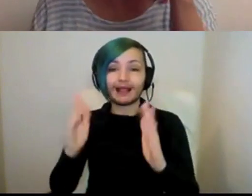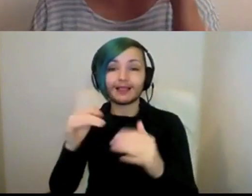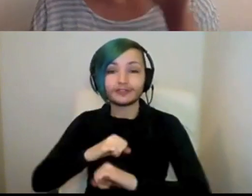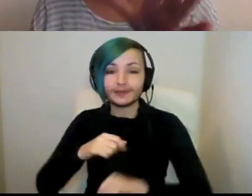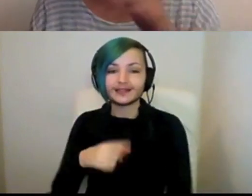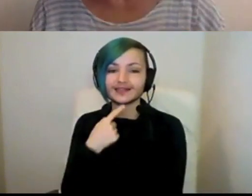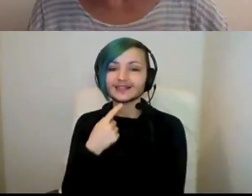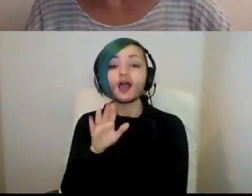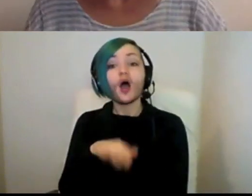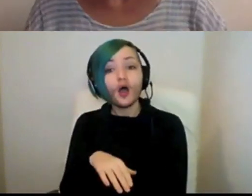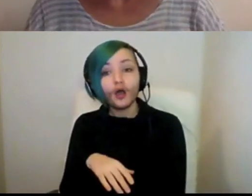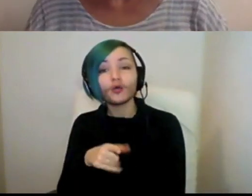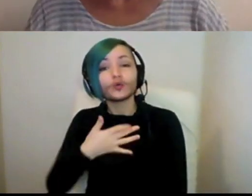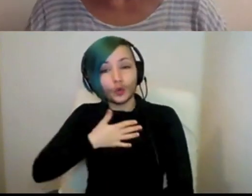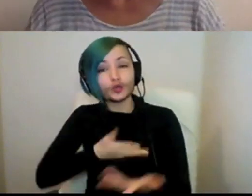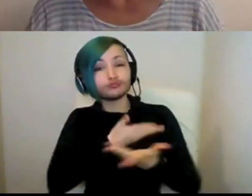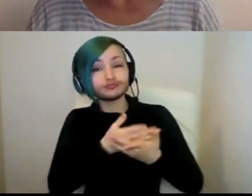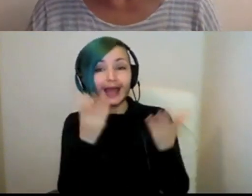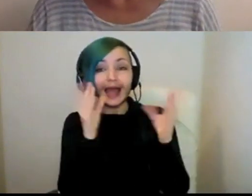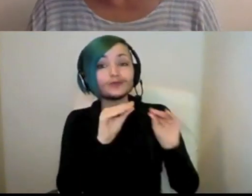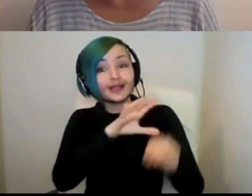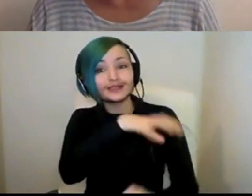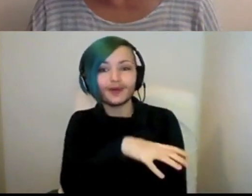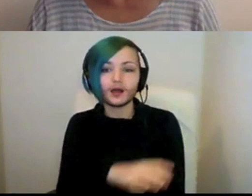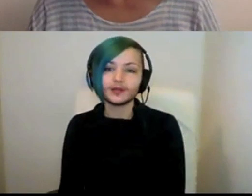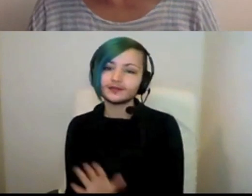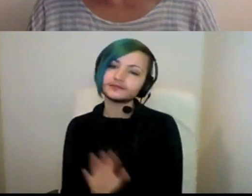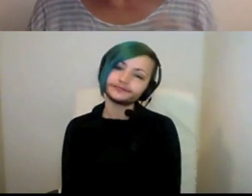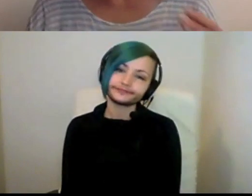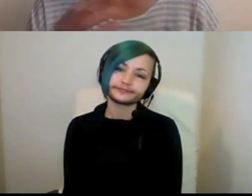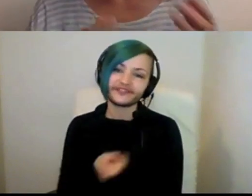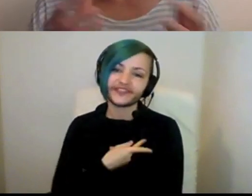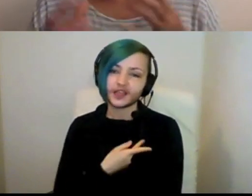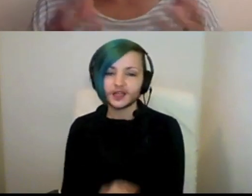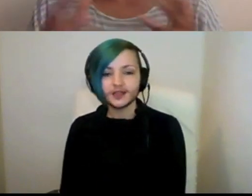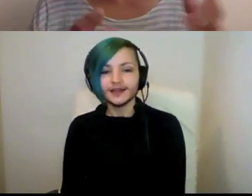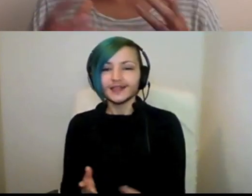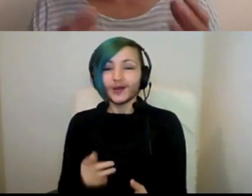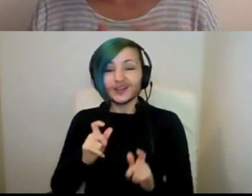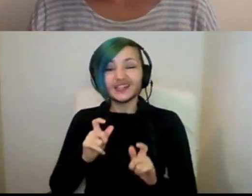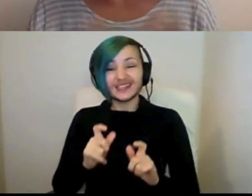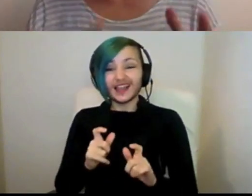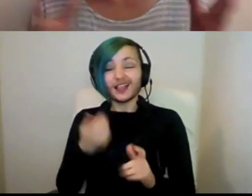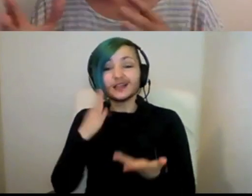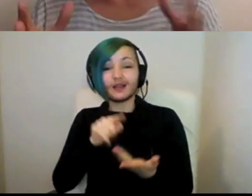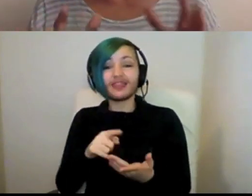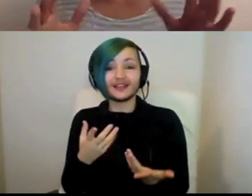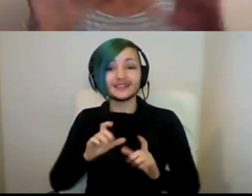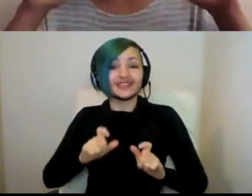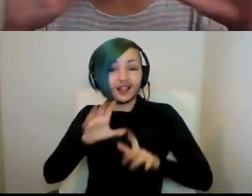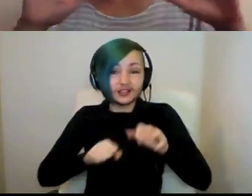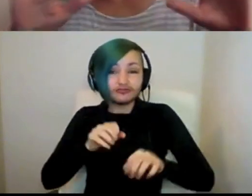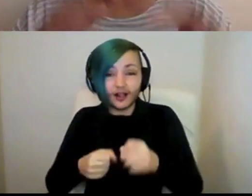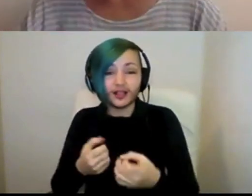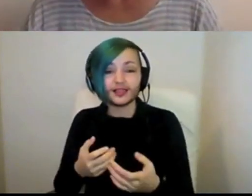say, you want to speak to the education department, and we're still slightly in that. You know, they're struggling to